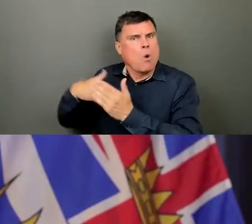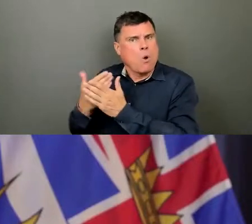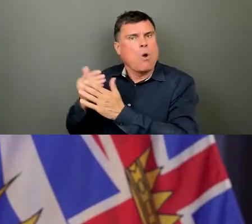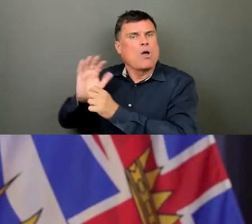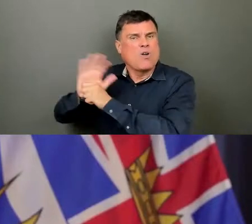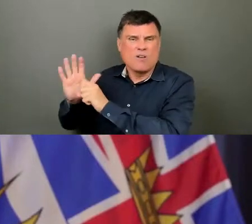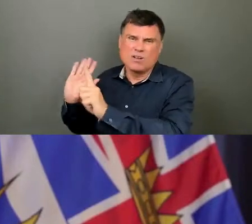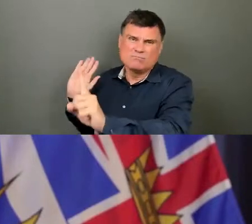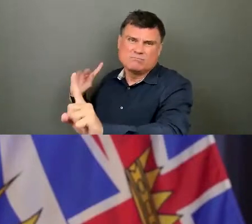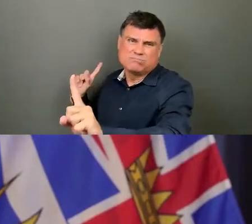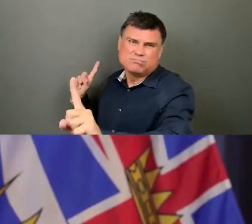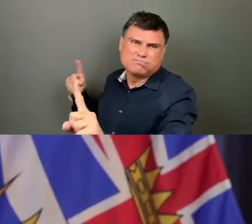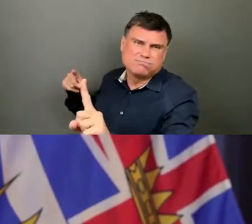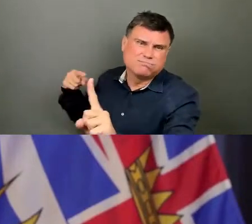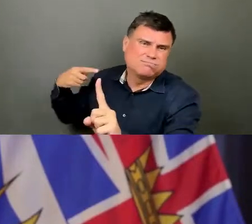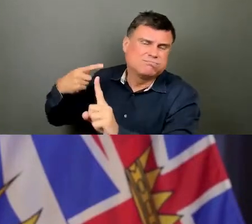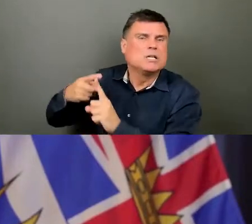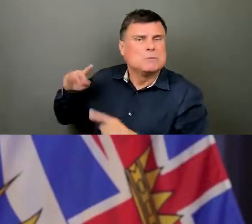that says to us is